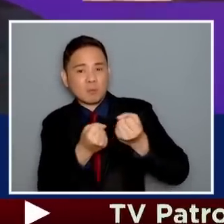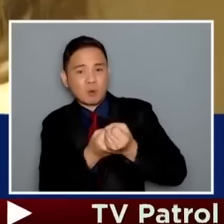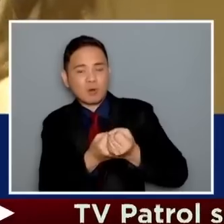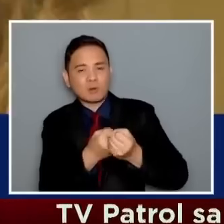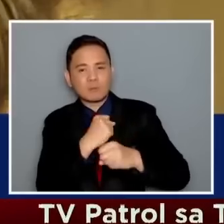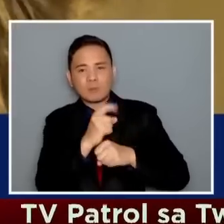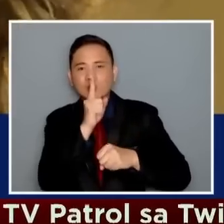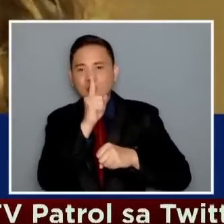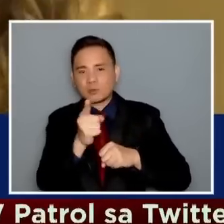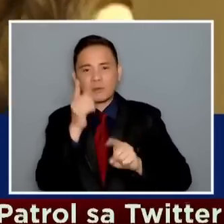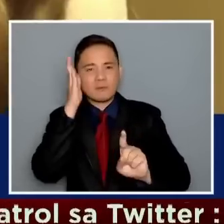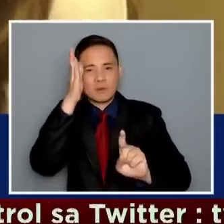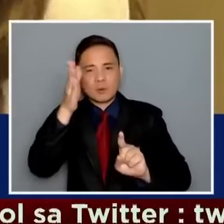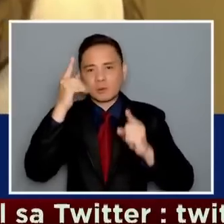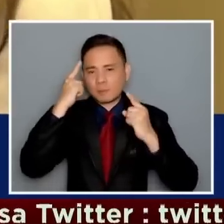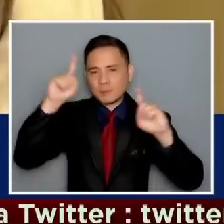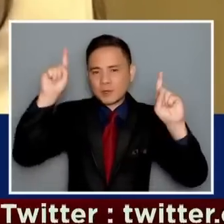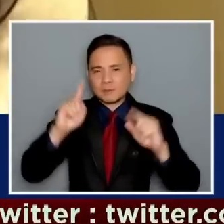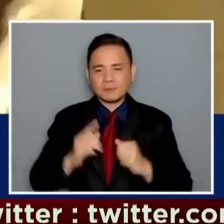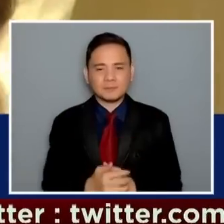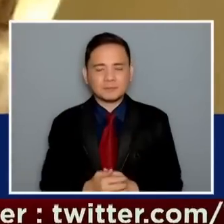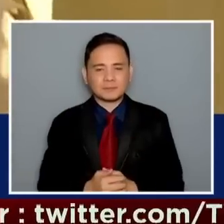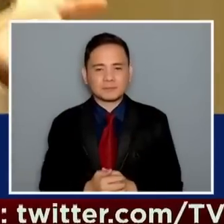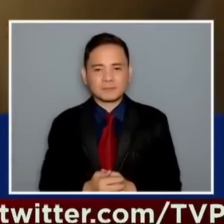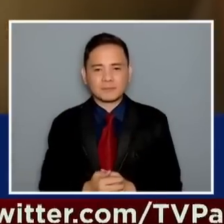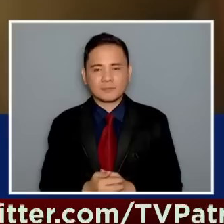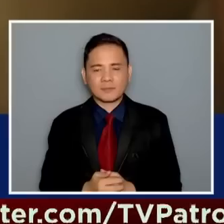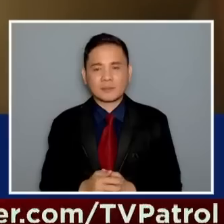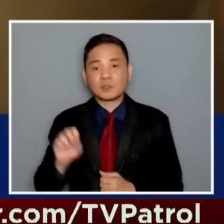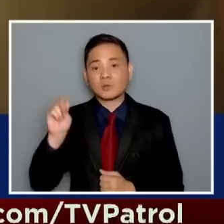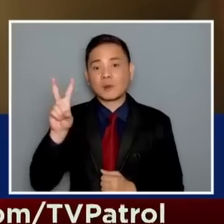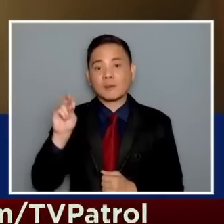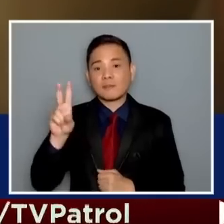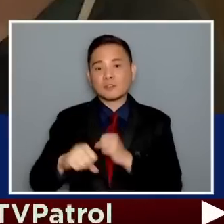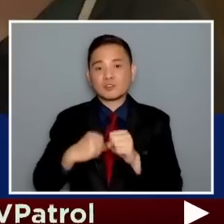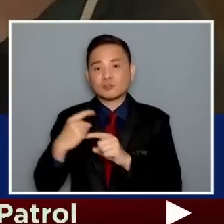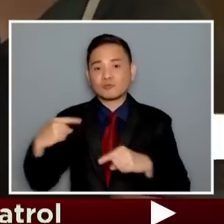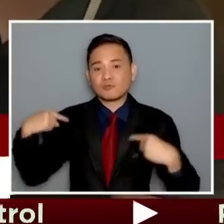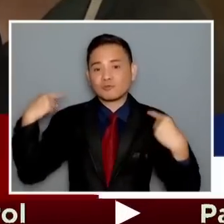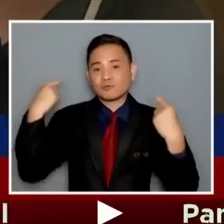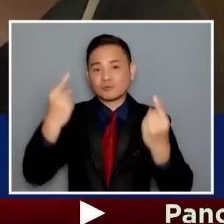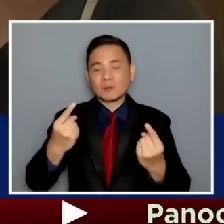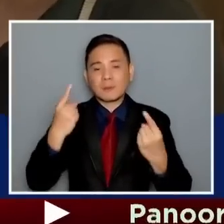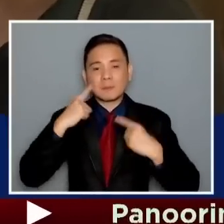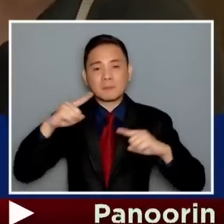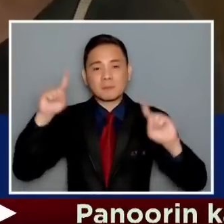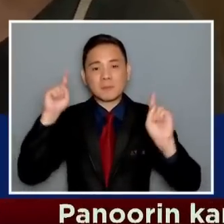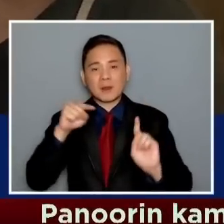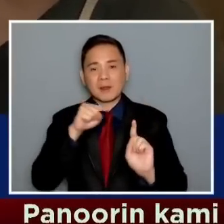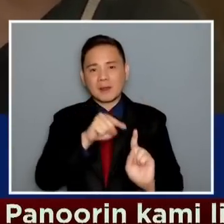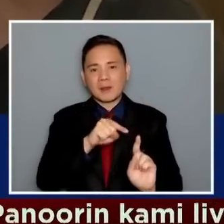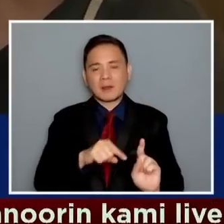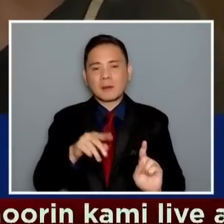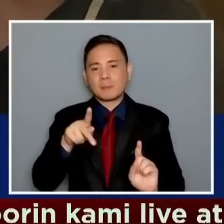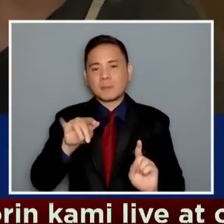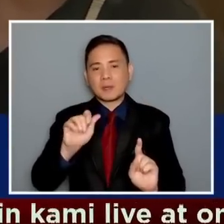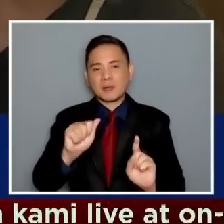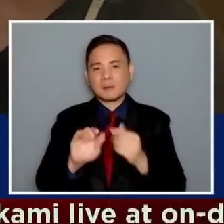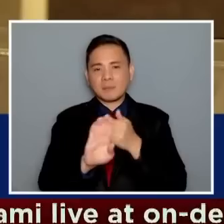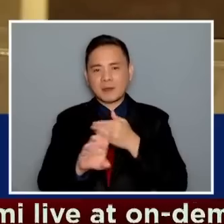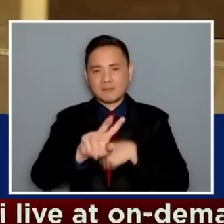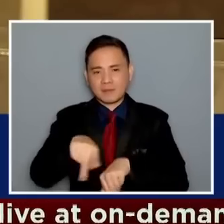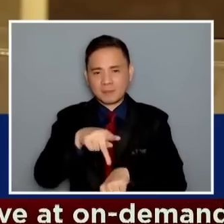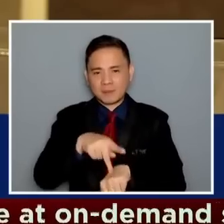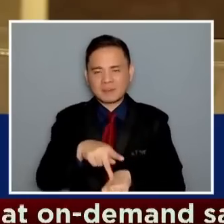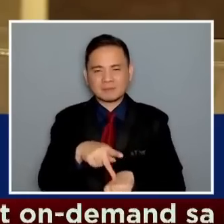us. Matapos naman ang 12 taon, nakabalik ng Pinas ang American Idol alumna na si Pia Toscano. Kabilang